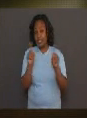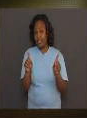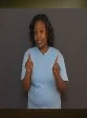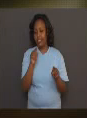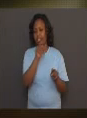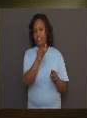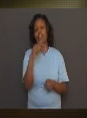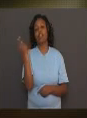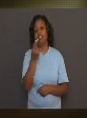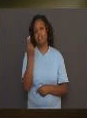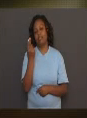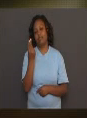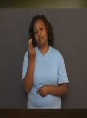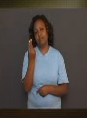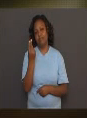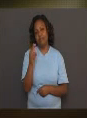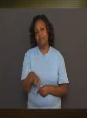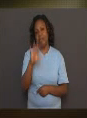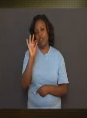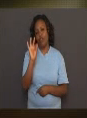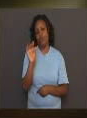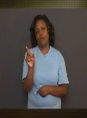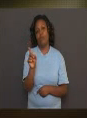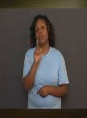others just enjoy the benefits.